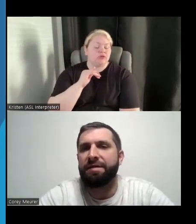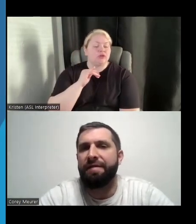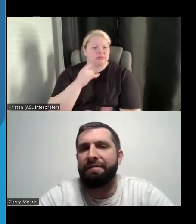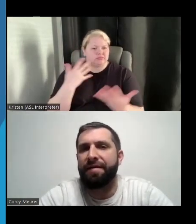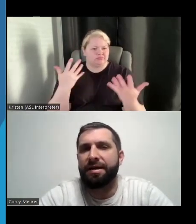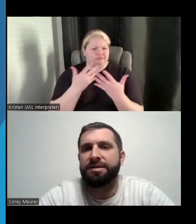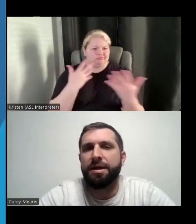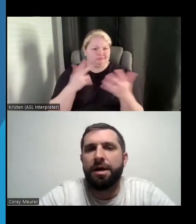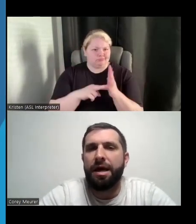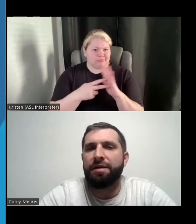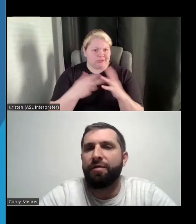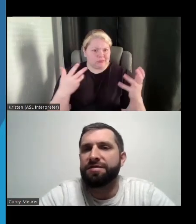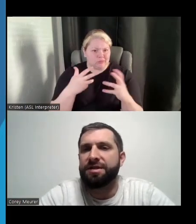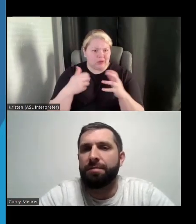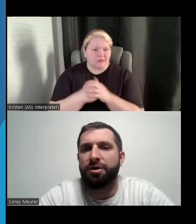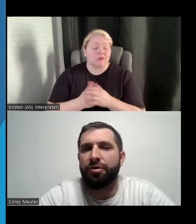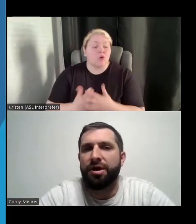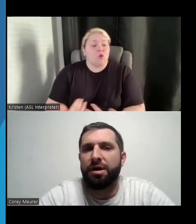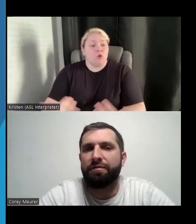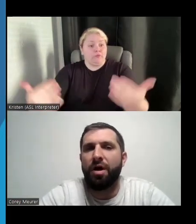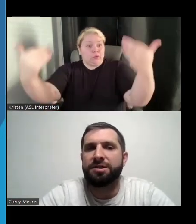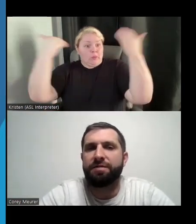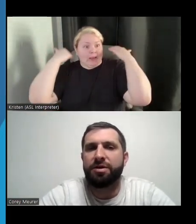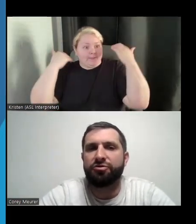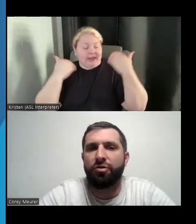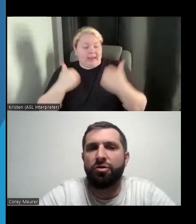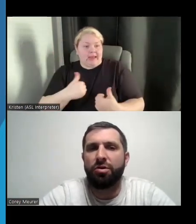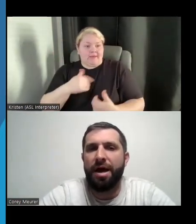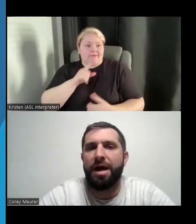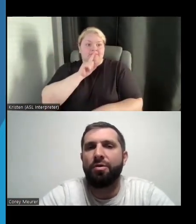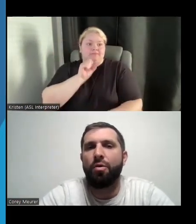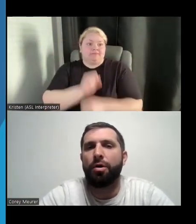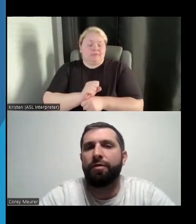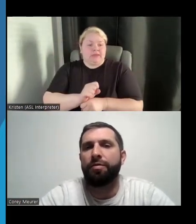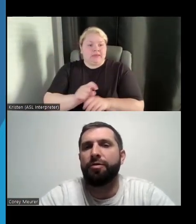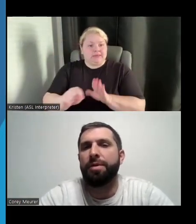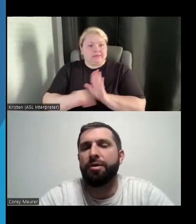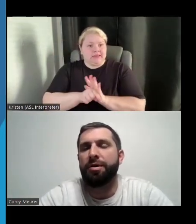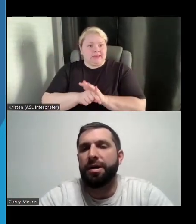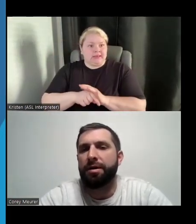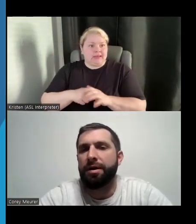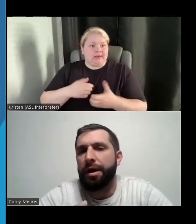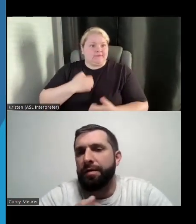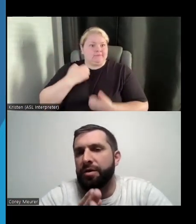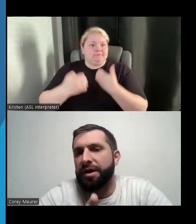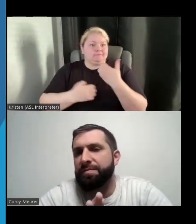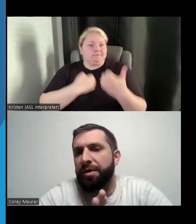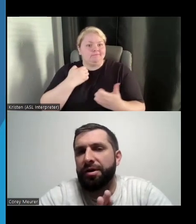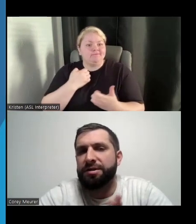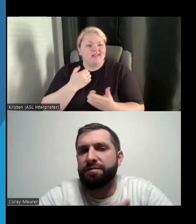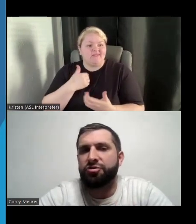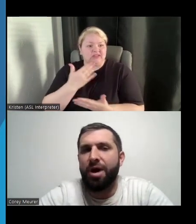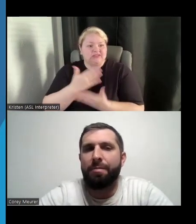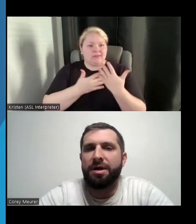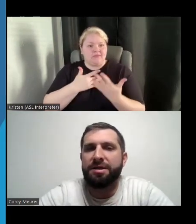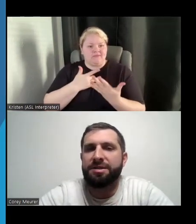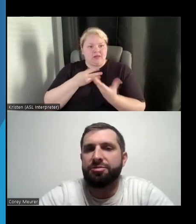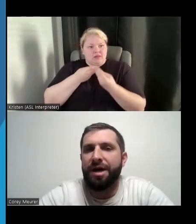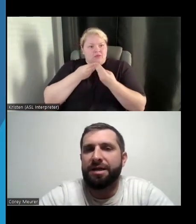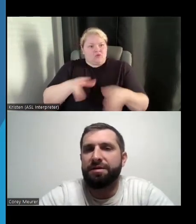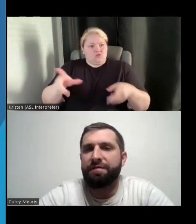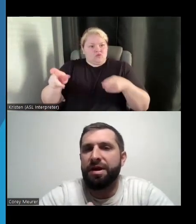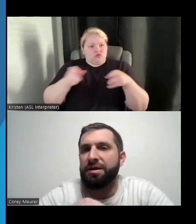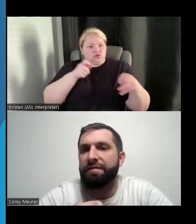intense negative affect, and involve some degree of loss of control and or vulnerability. The experience of trauma